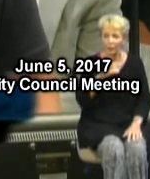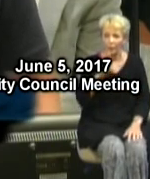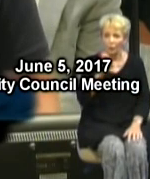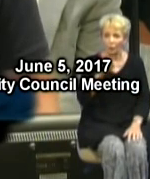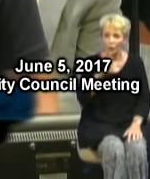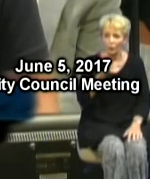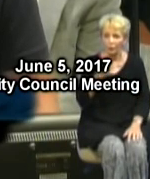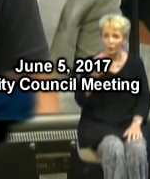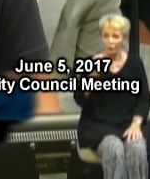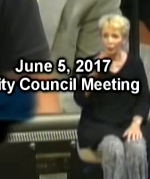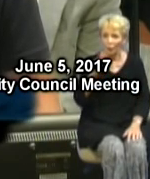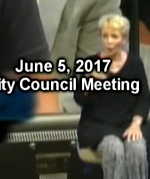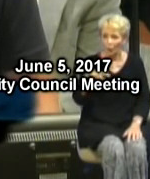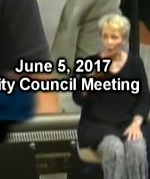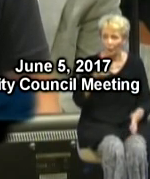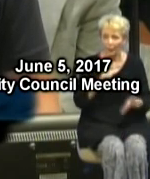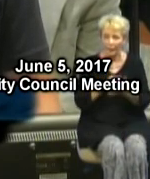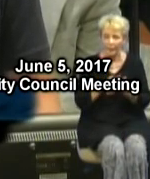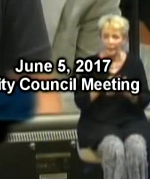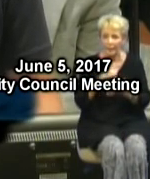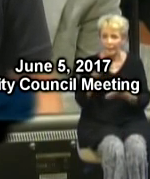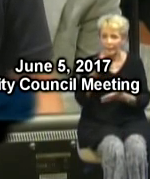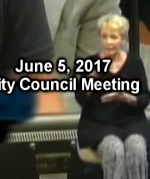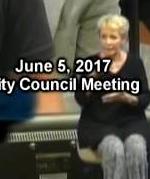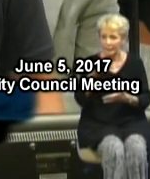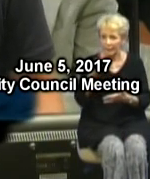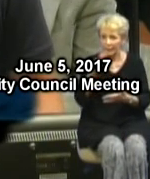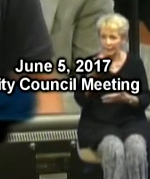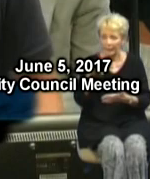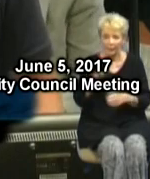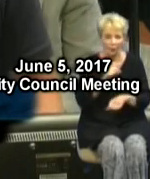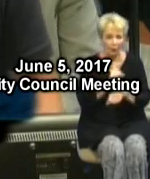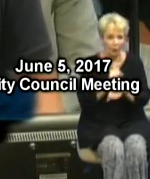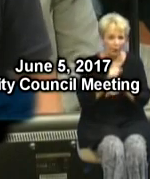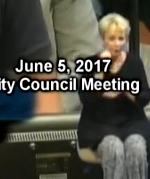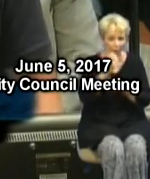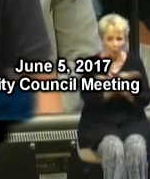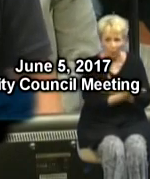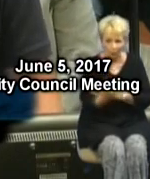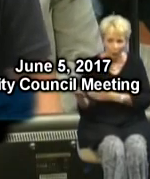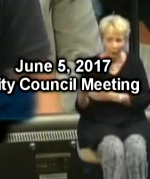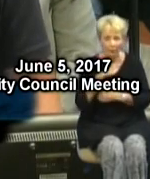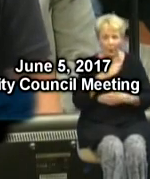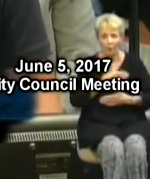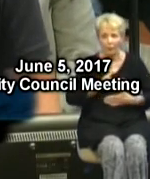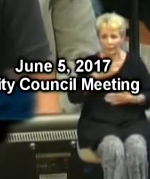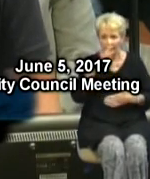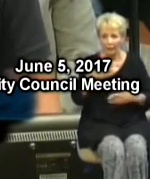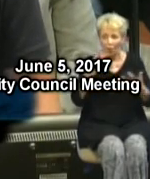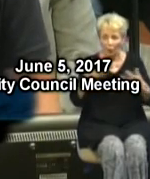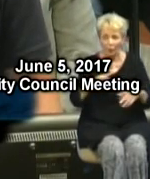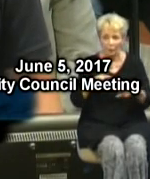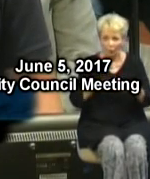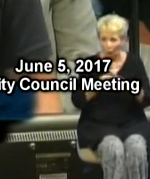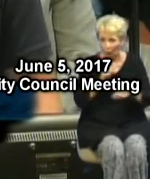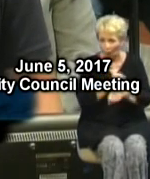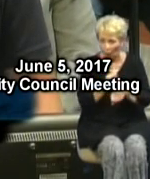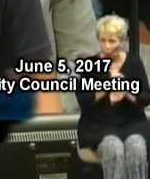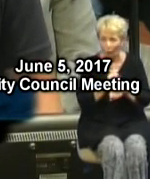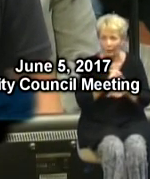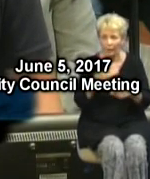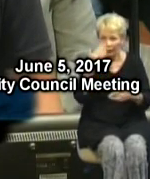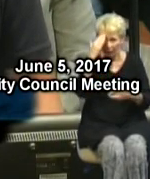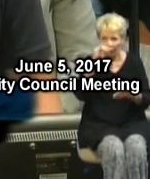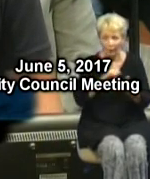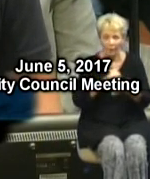in sanitation, the tireless effort. When I pull into work every morning, it's a real pleasure to see they're already working, and to know